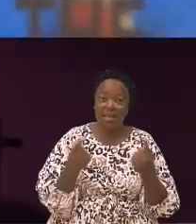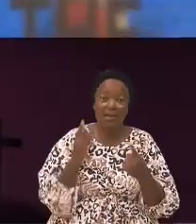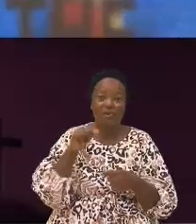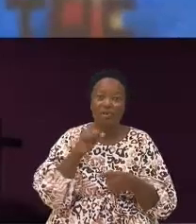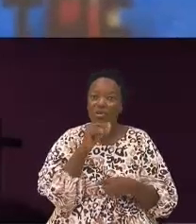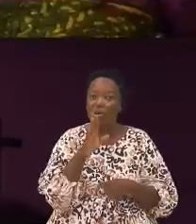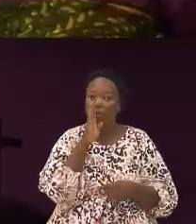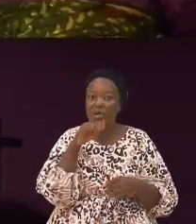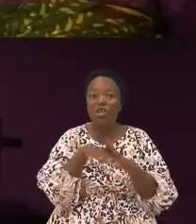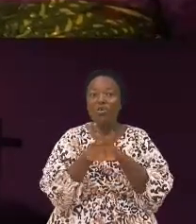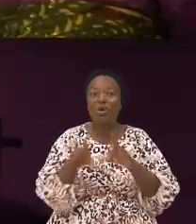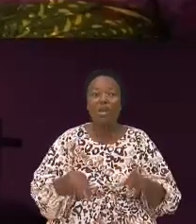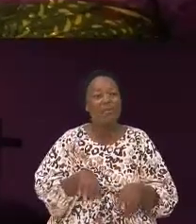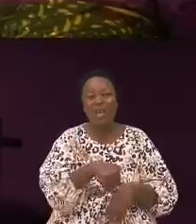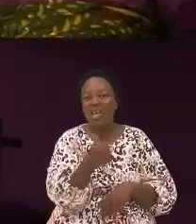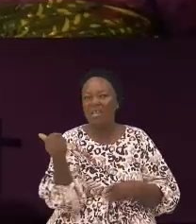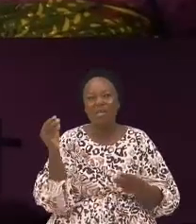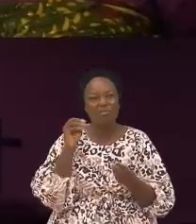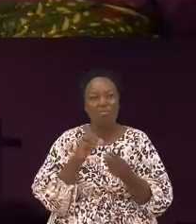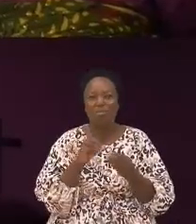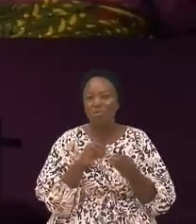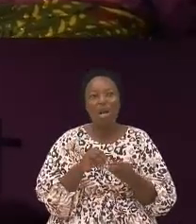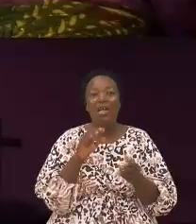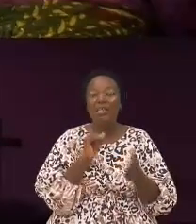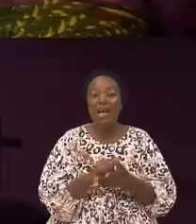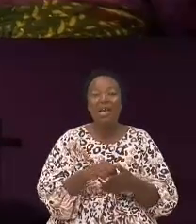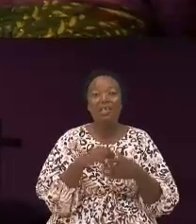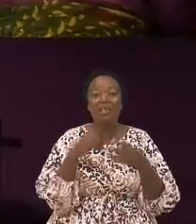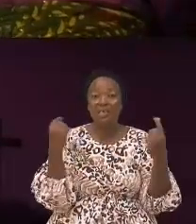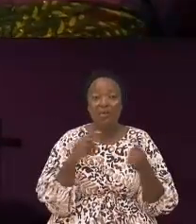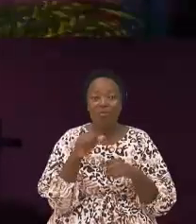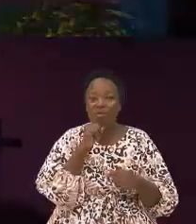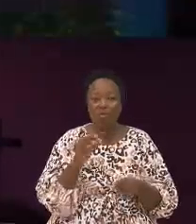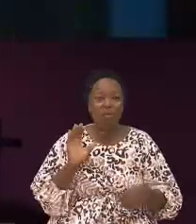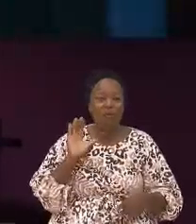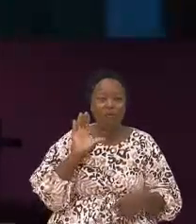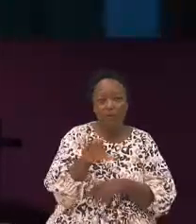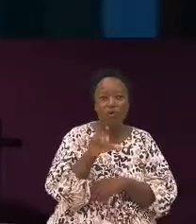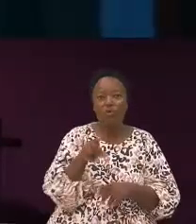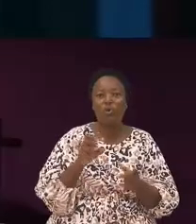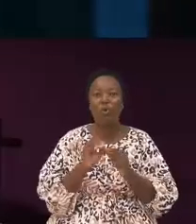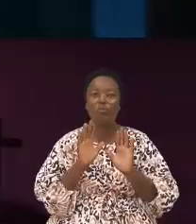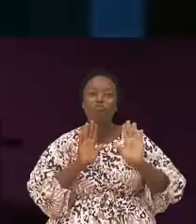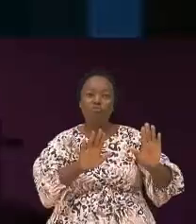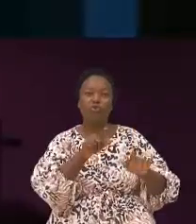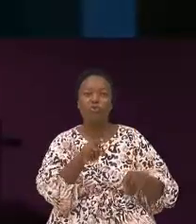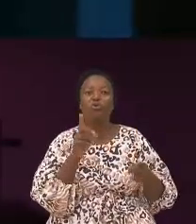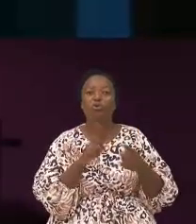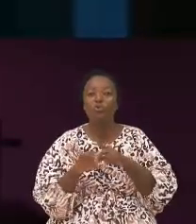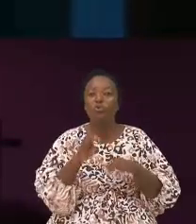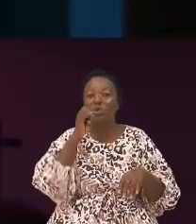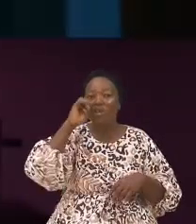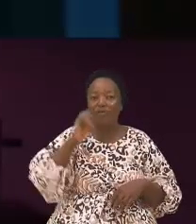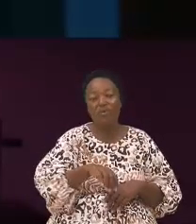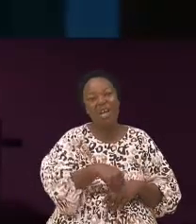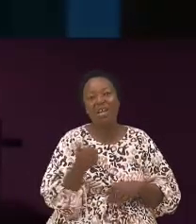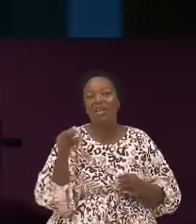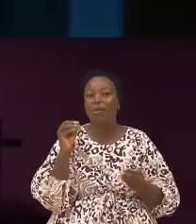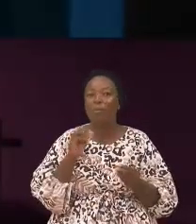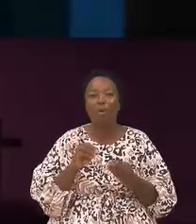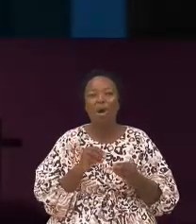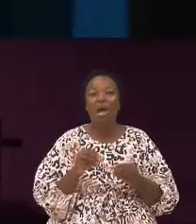your sin. That sin will not be in your life anymore. That sin will not force